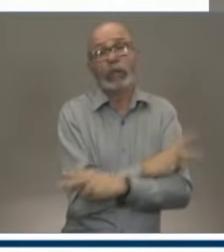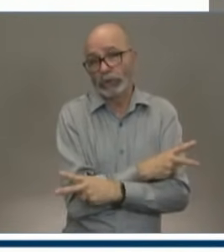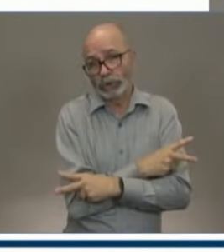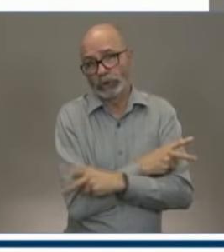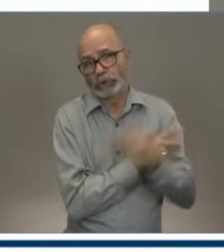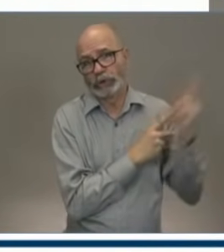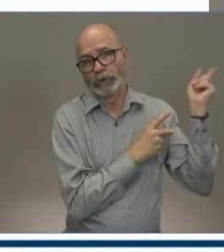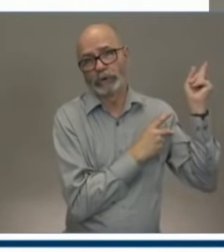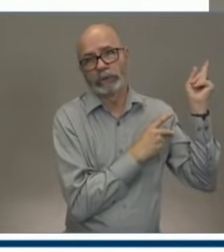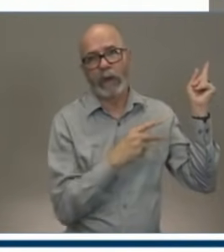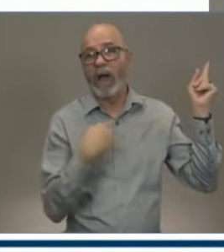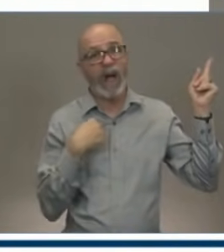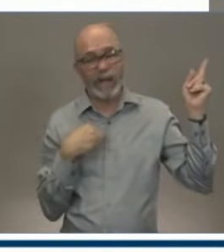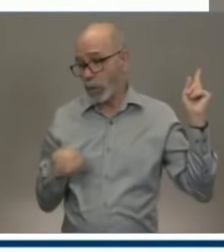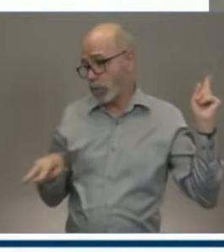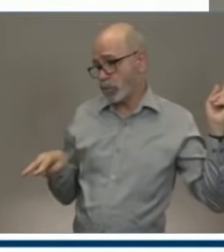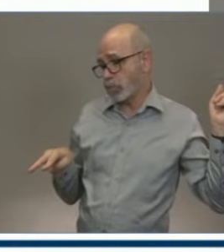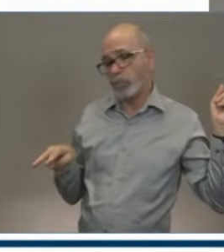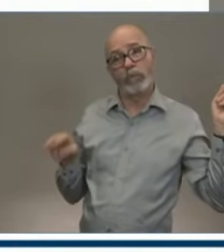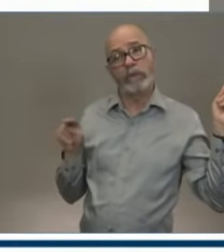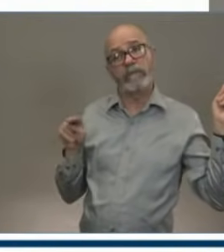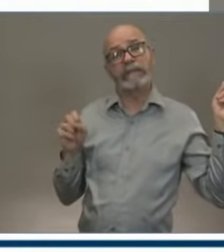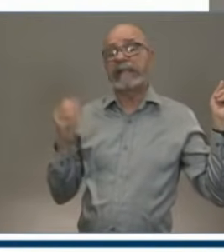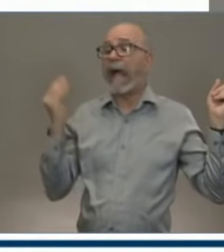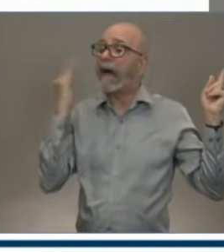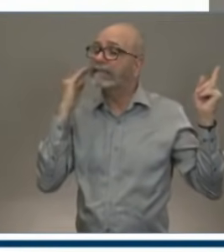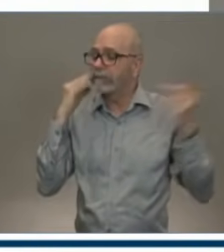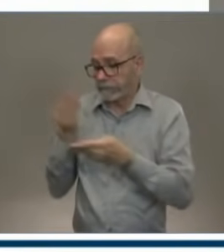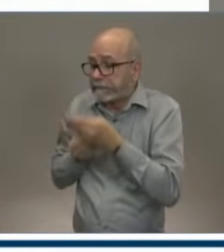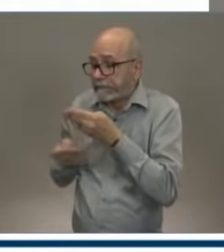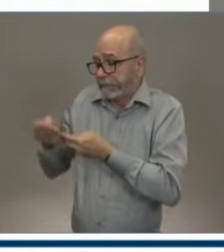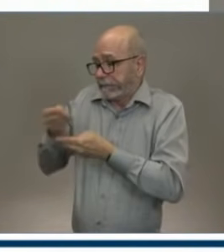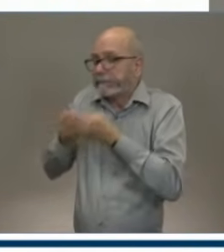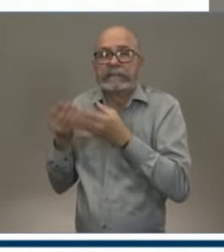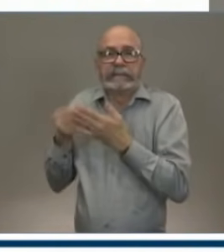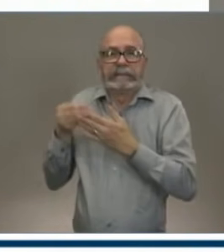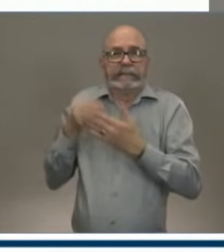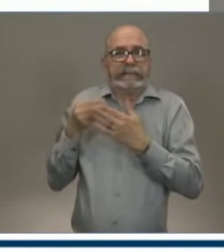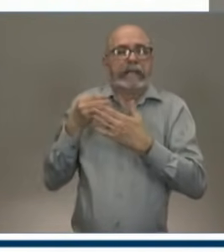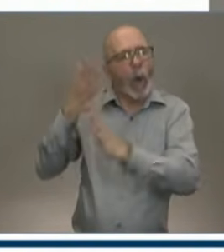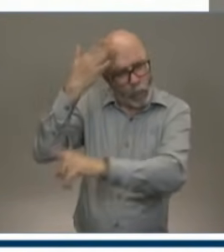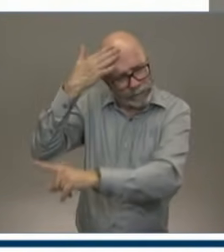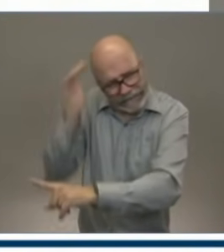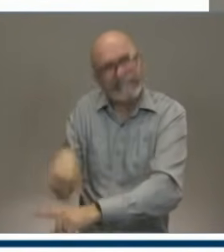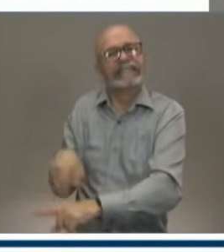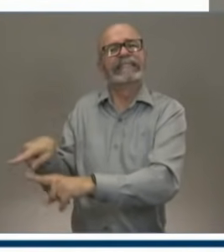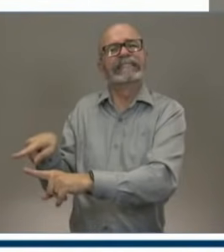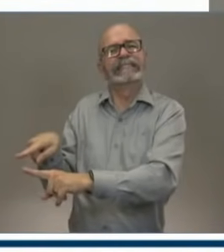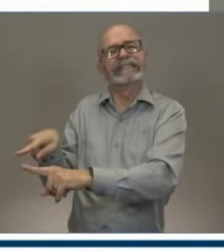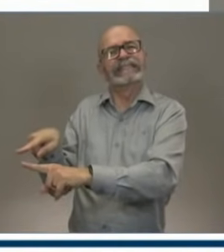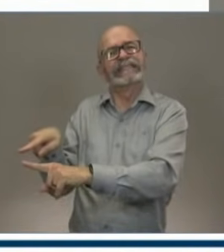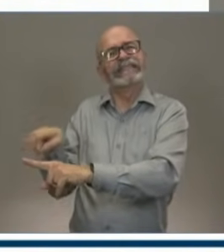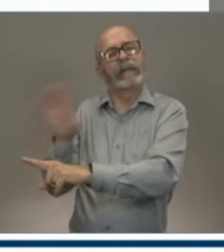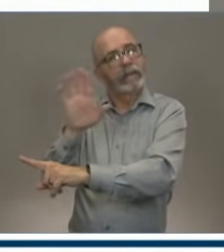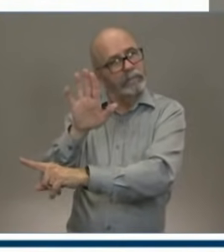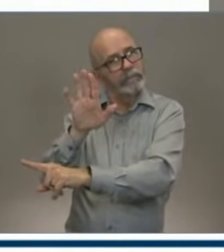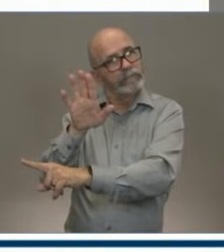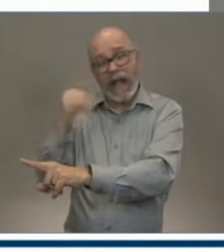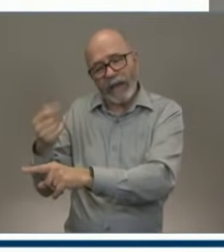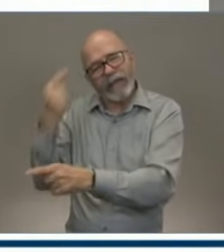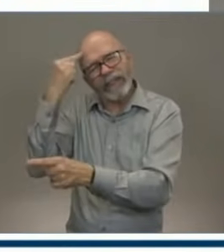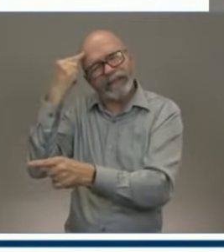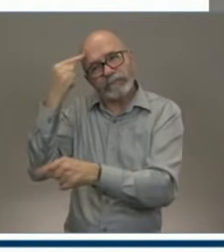sacrifices personally and financially, I would ask that you step back and really focus on